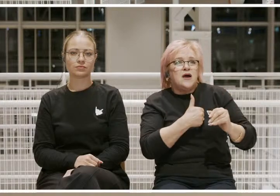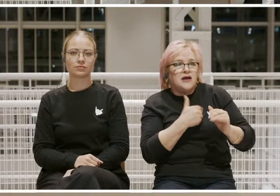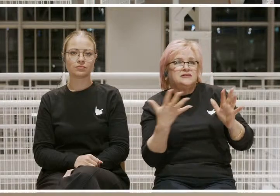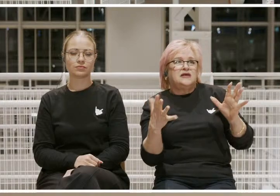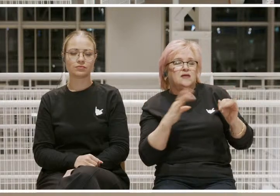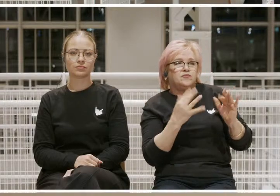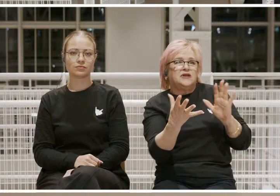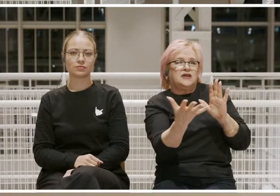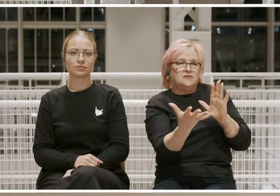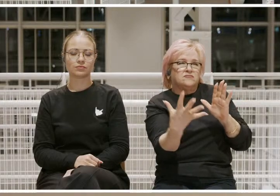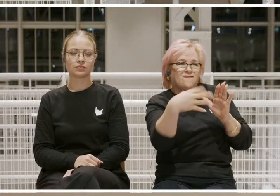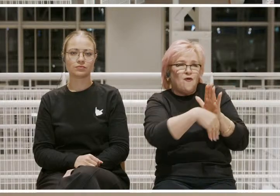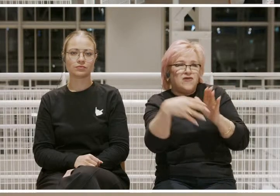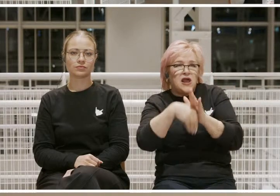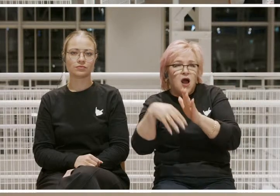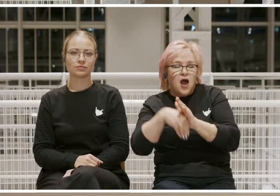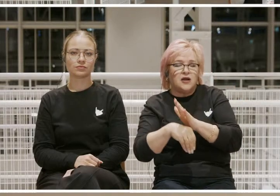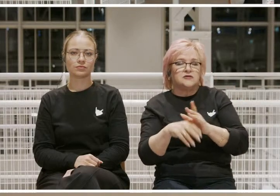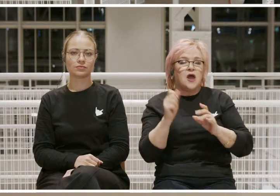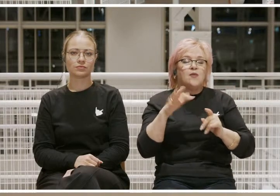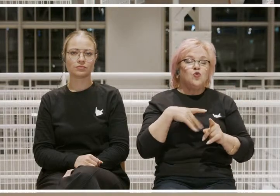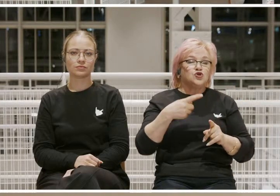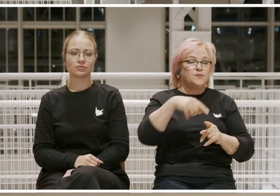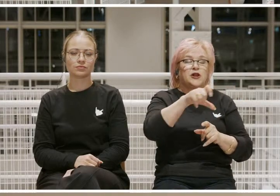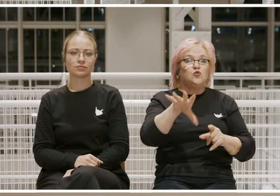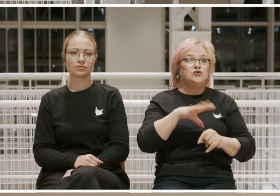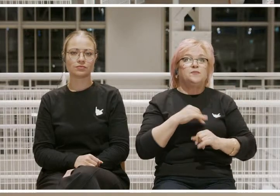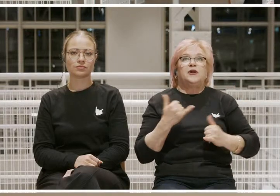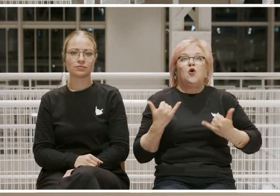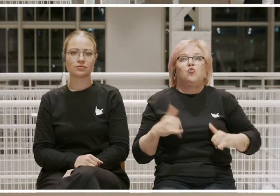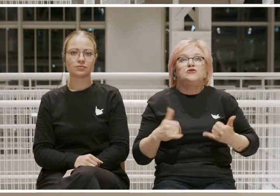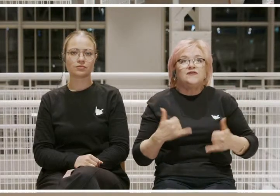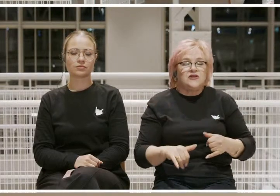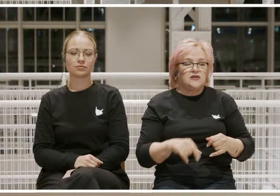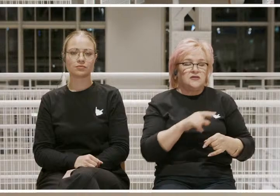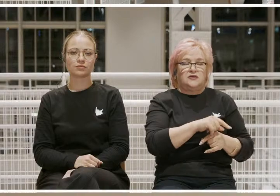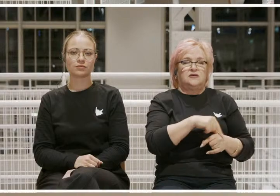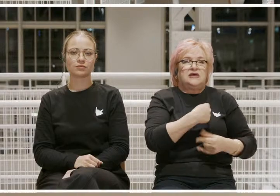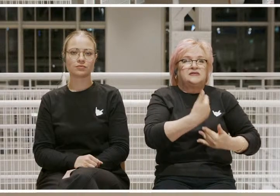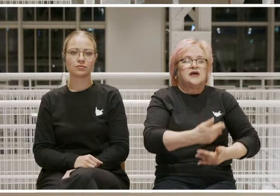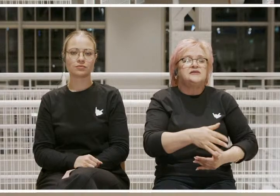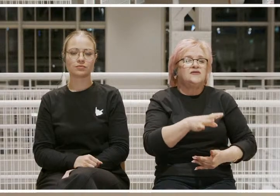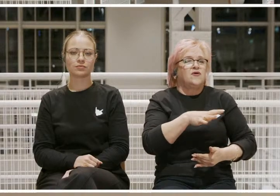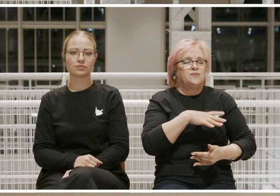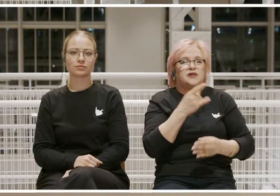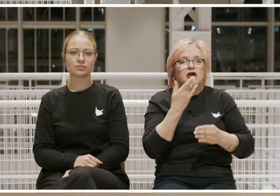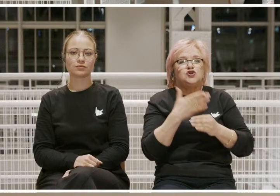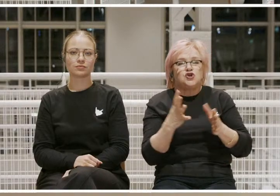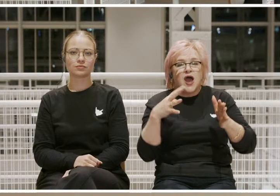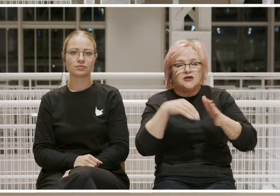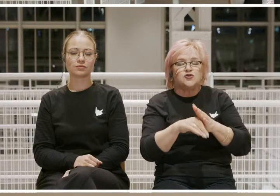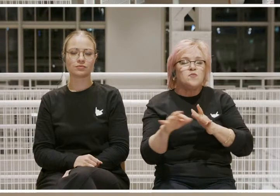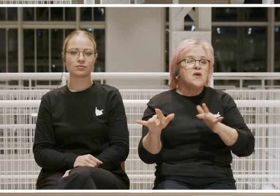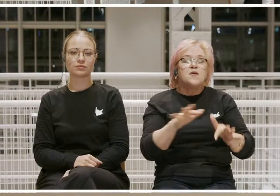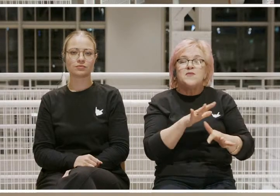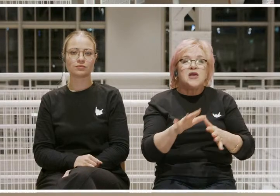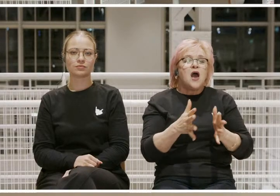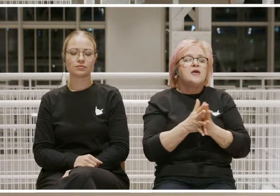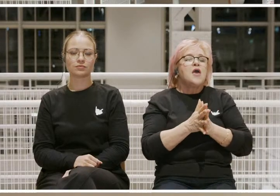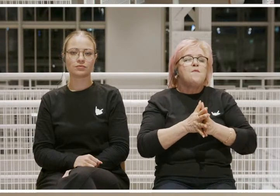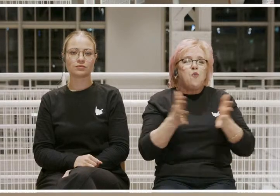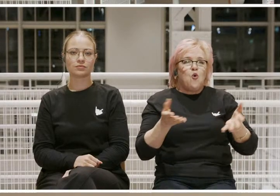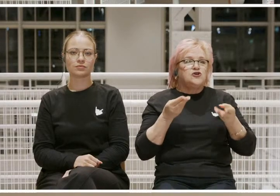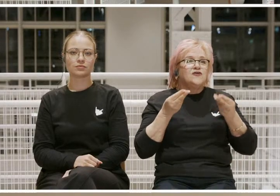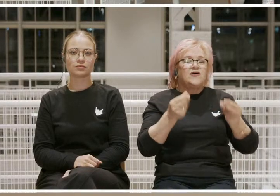Biennale, or maybe very influenced and how do you say, inspired by